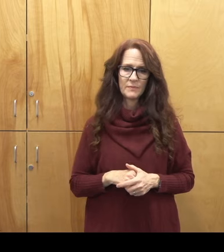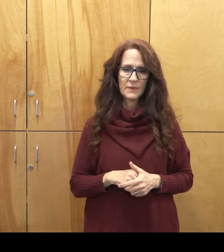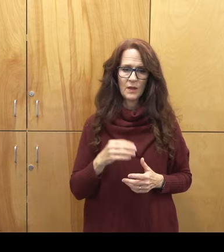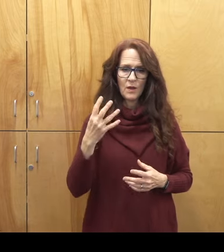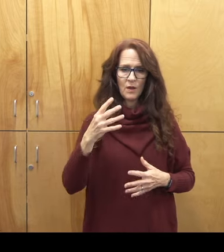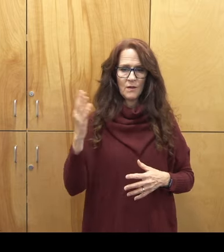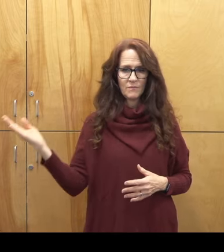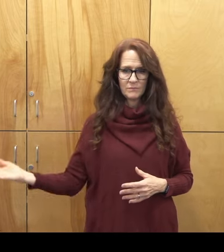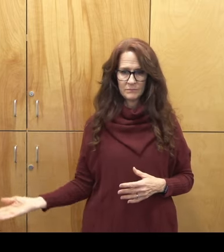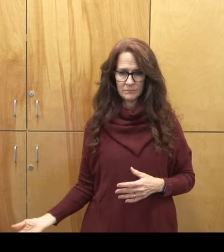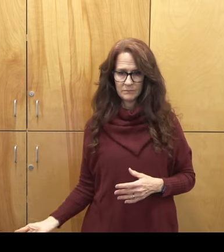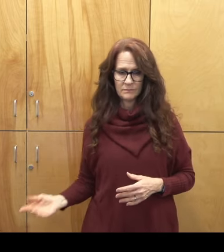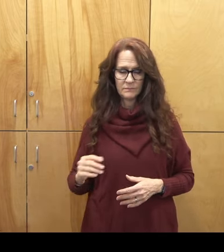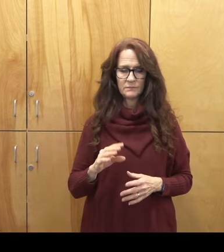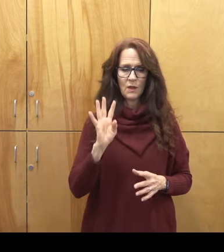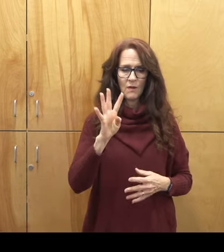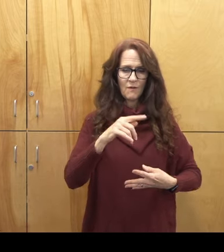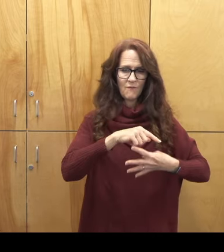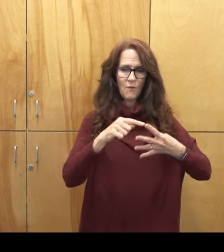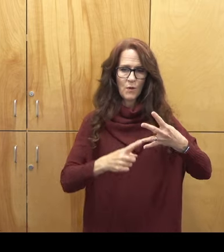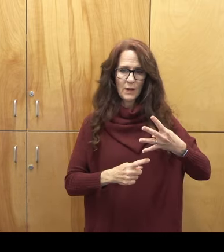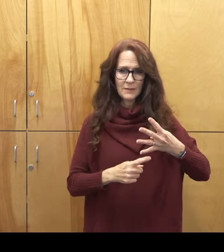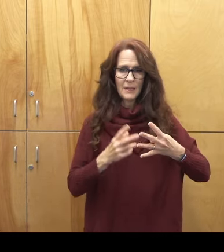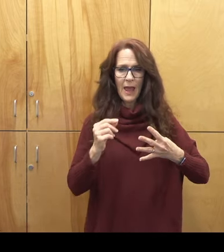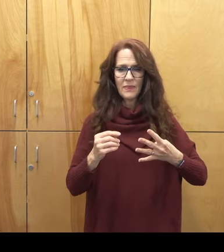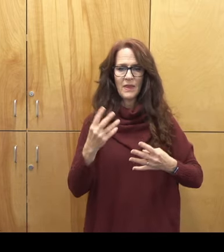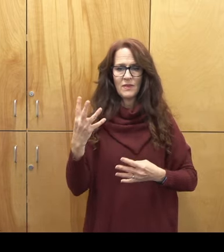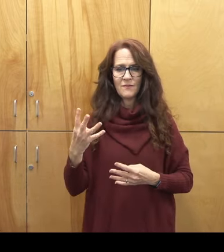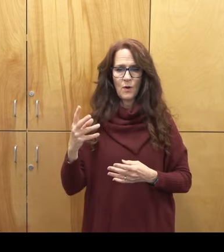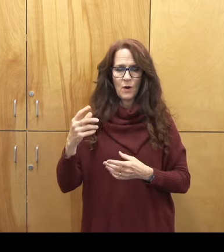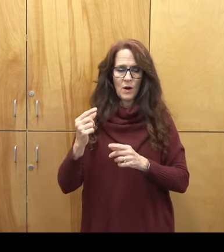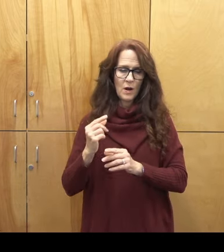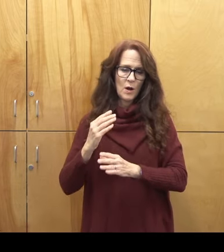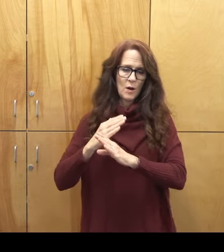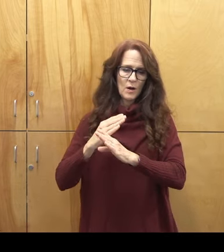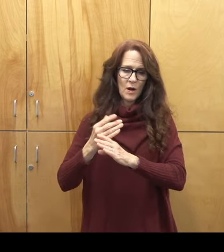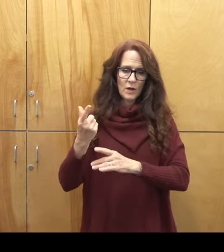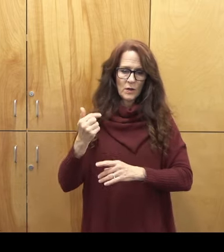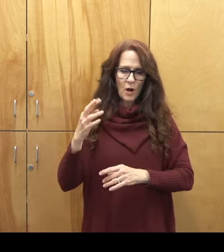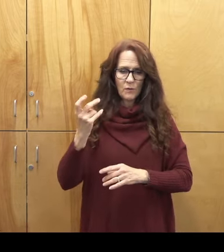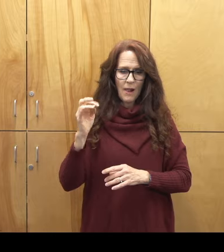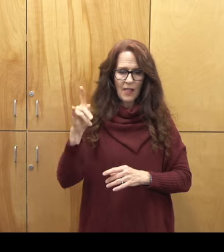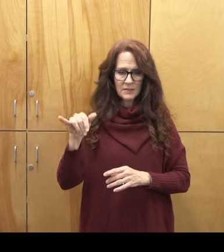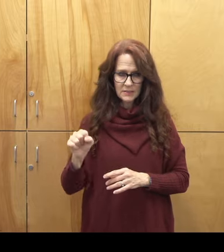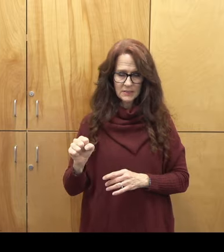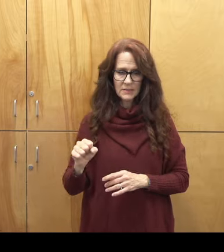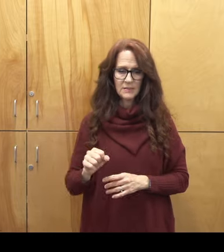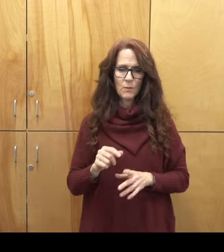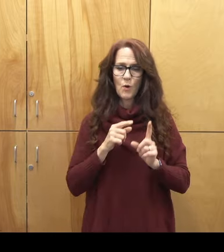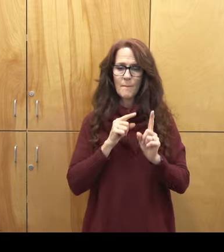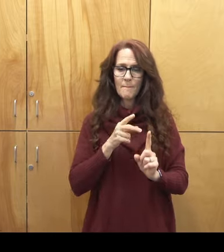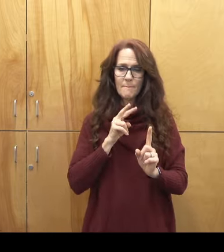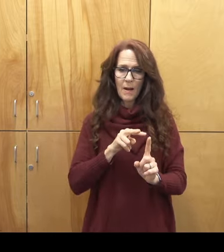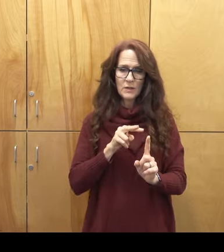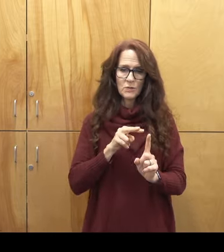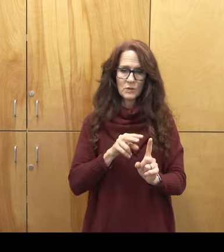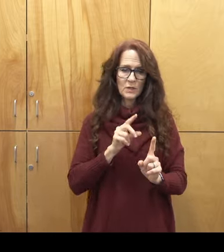goals as well as a Board of Education guardrails. And today's focus is actually monitoring goal